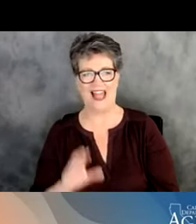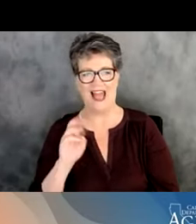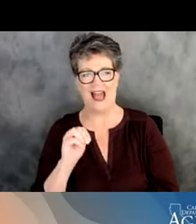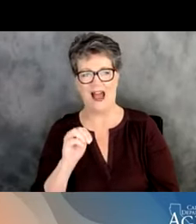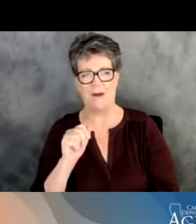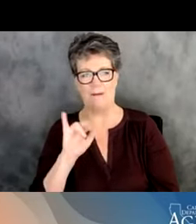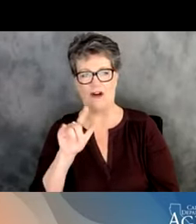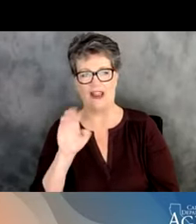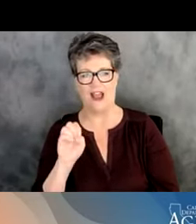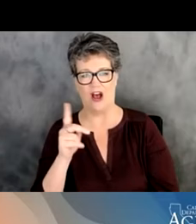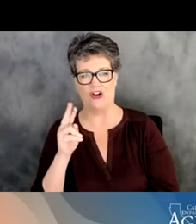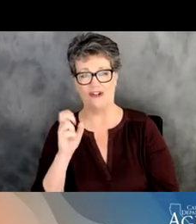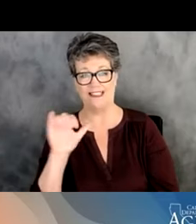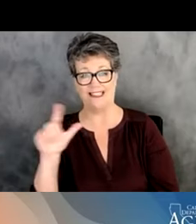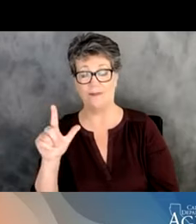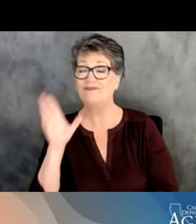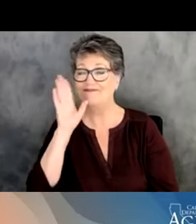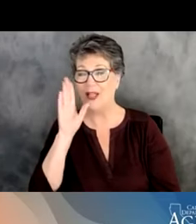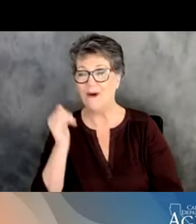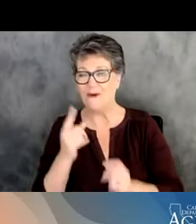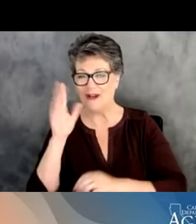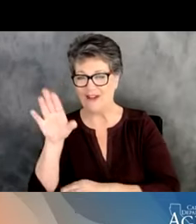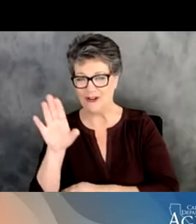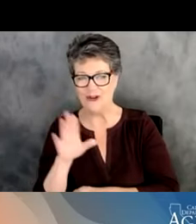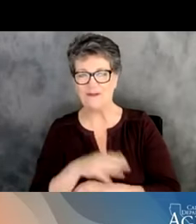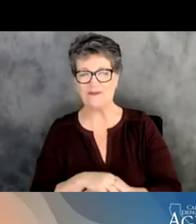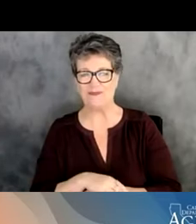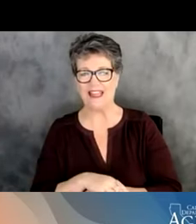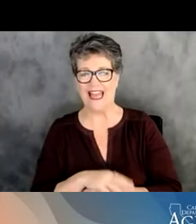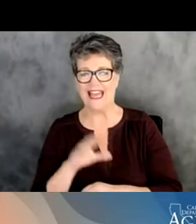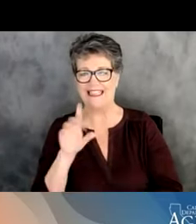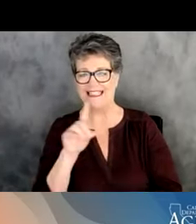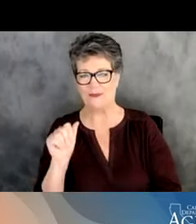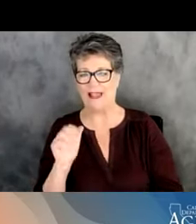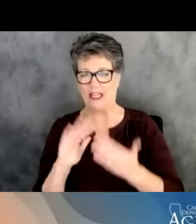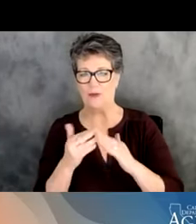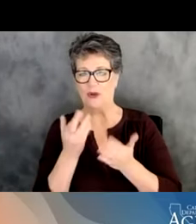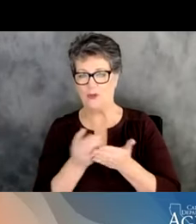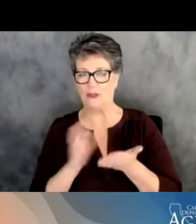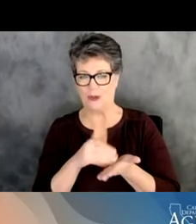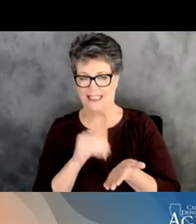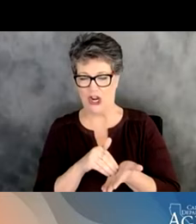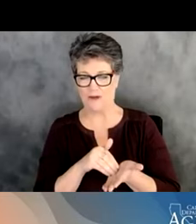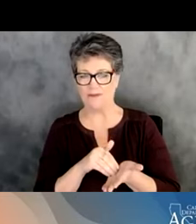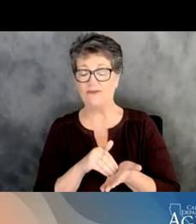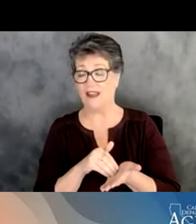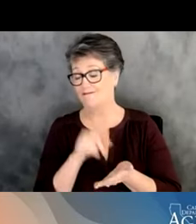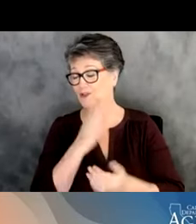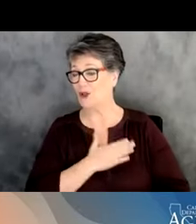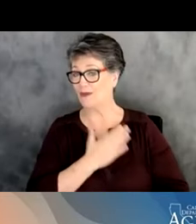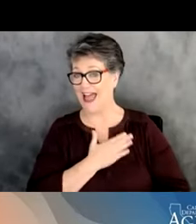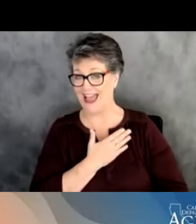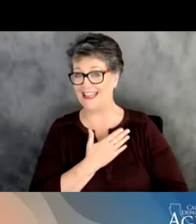Creasel. Yeah, hi, good afternoon. Marielle Creasel with the Disability Community Resource Center. I'm so glad to